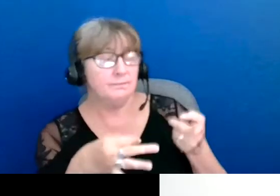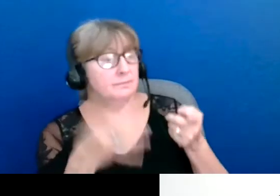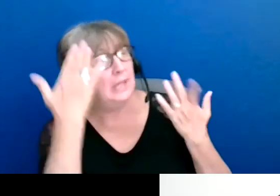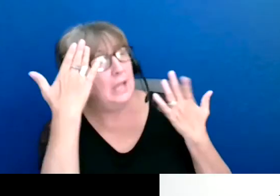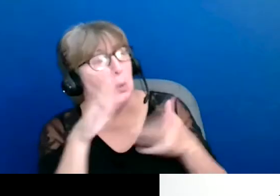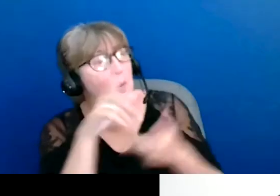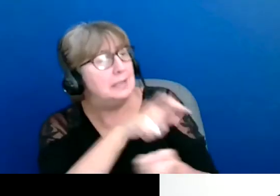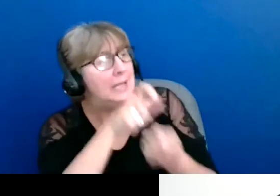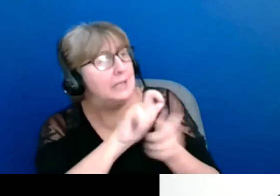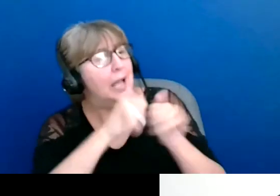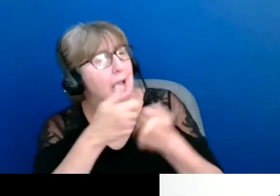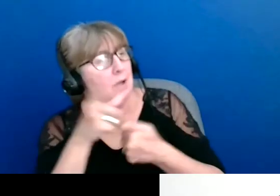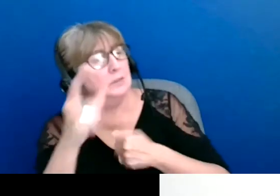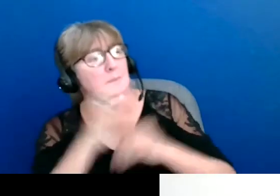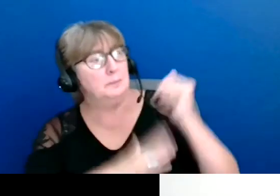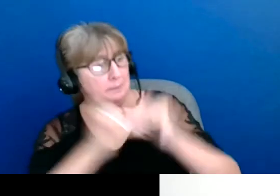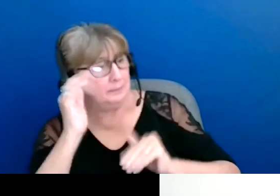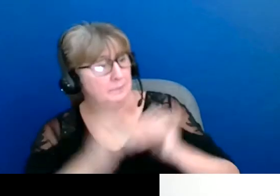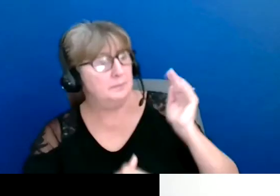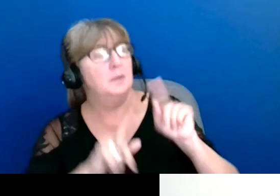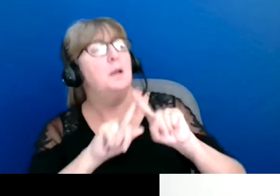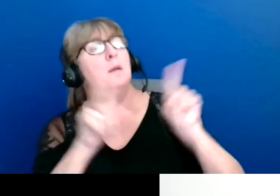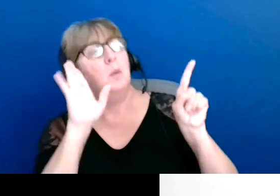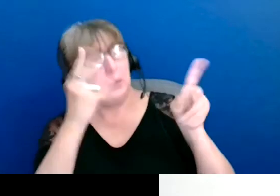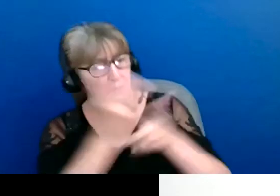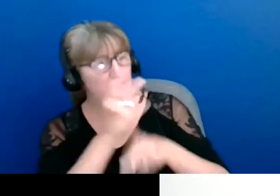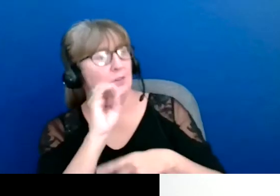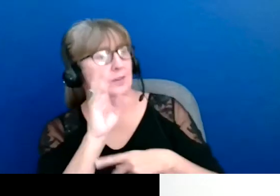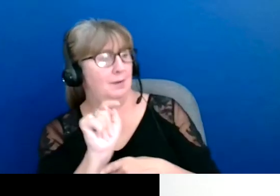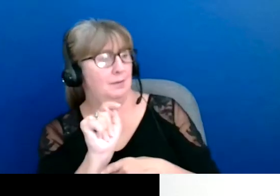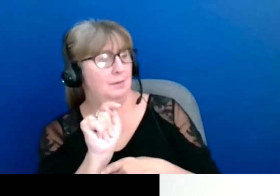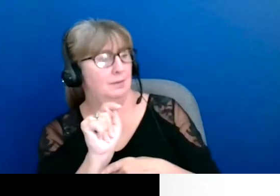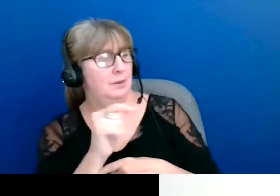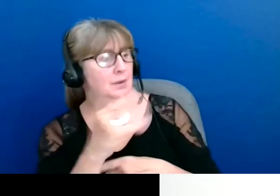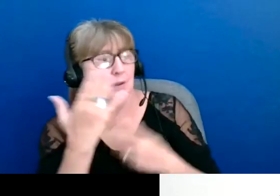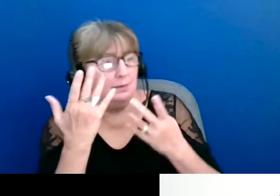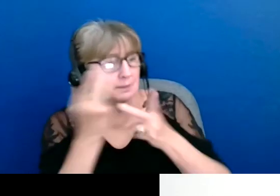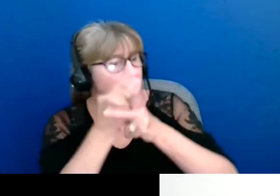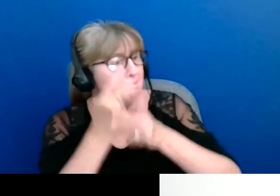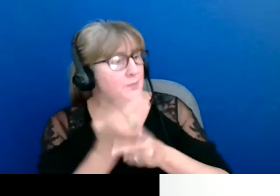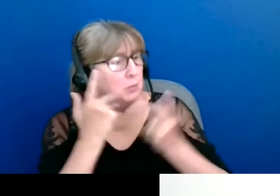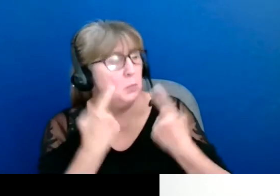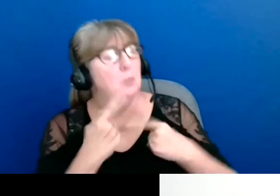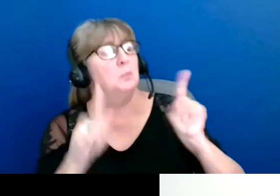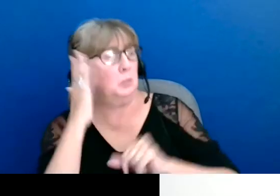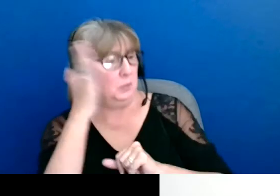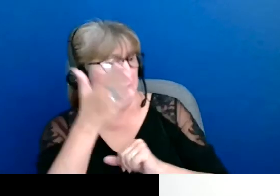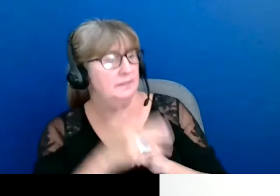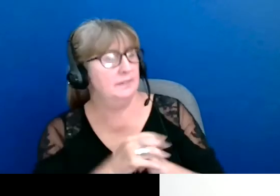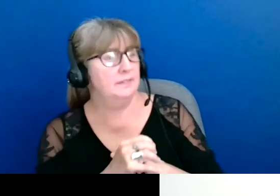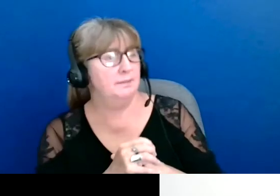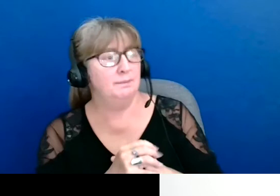exactly how she'll build a school, but we'll figure it out. We'll find a way, we'll make it work.